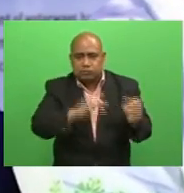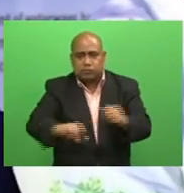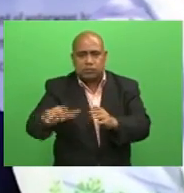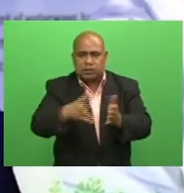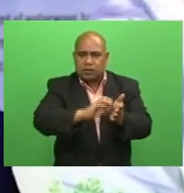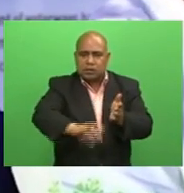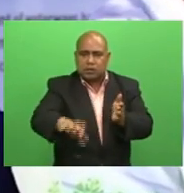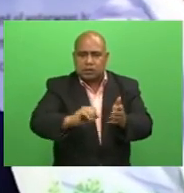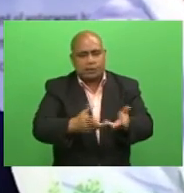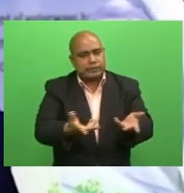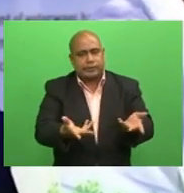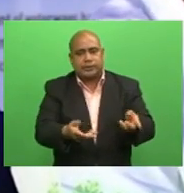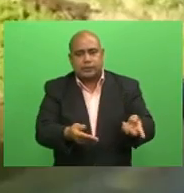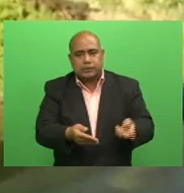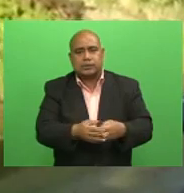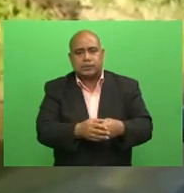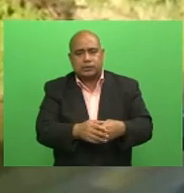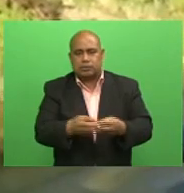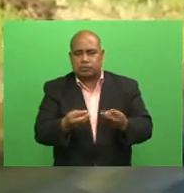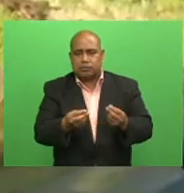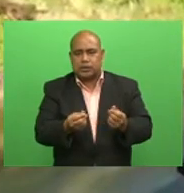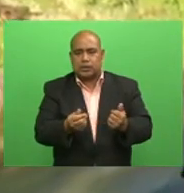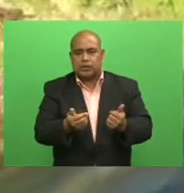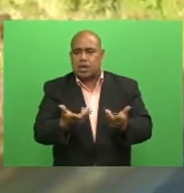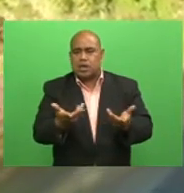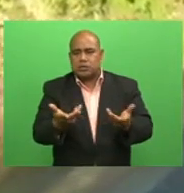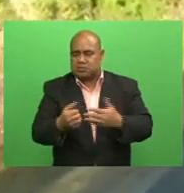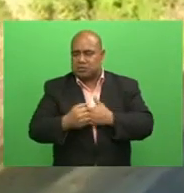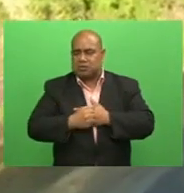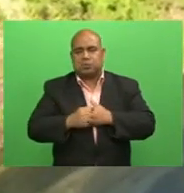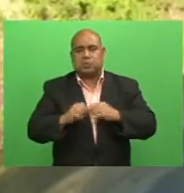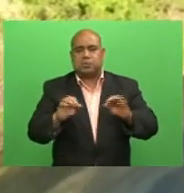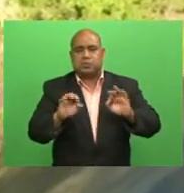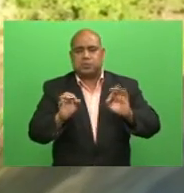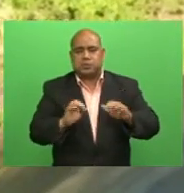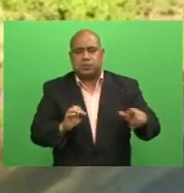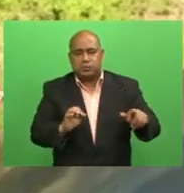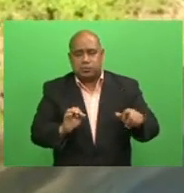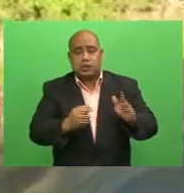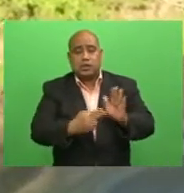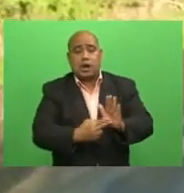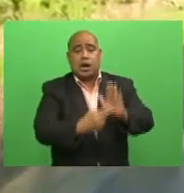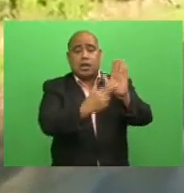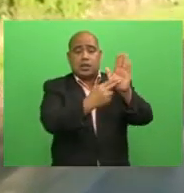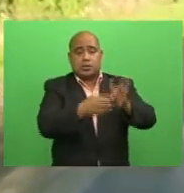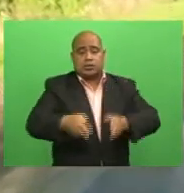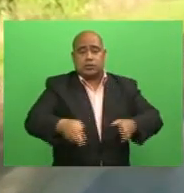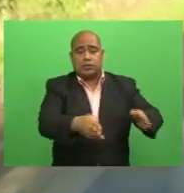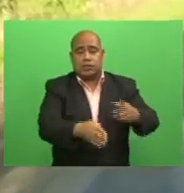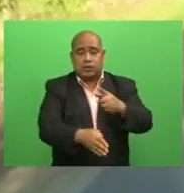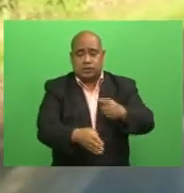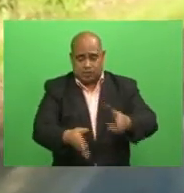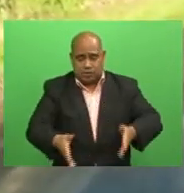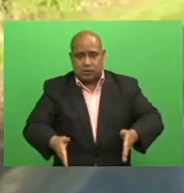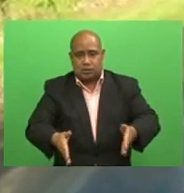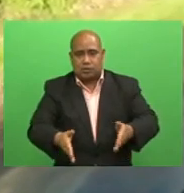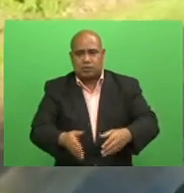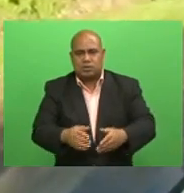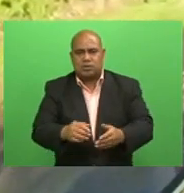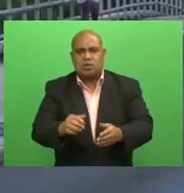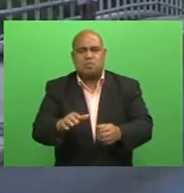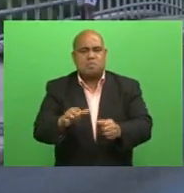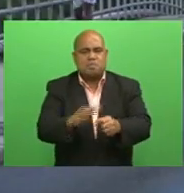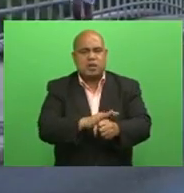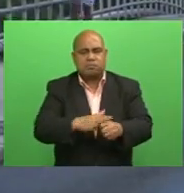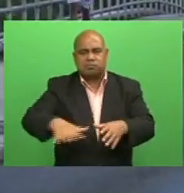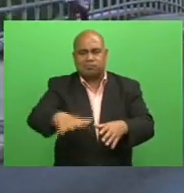their sense of security. The Nandi River catchment covers a vast area and many major investments. The Nandi